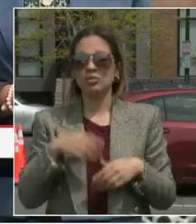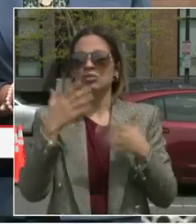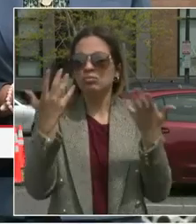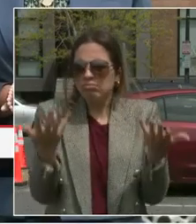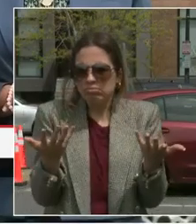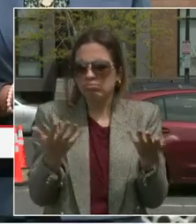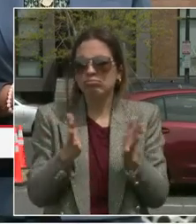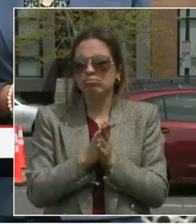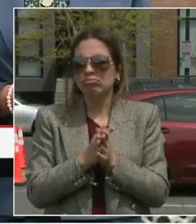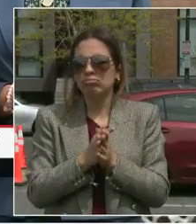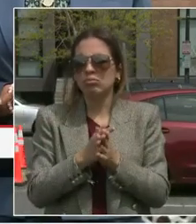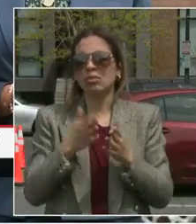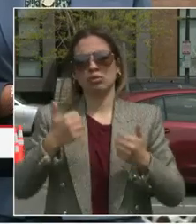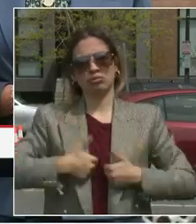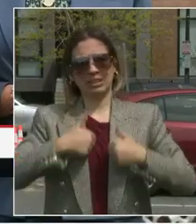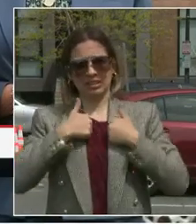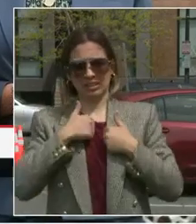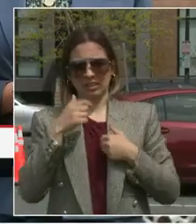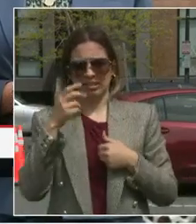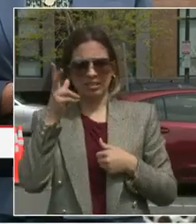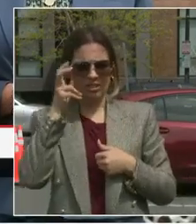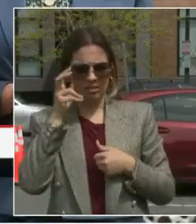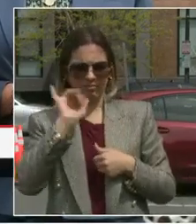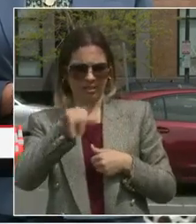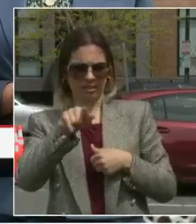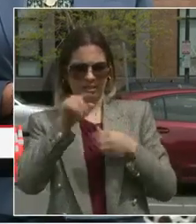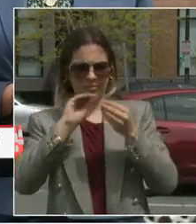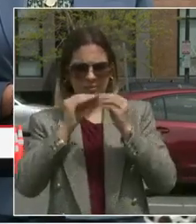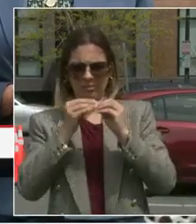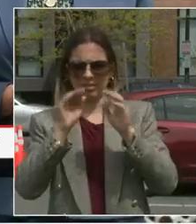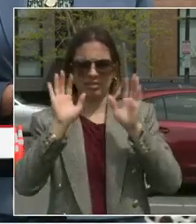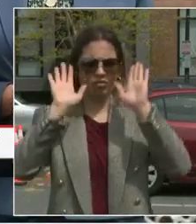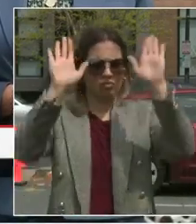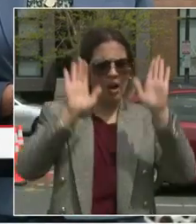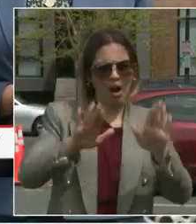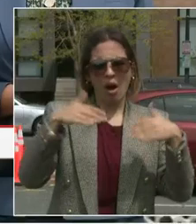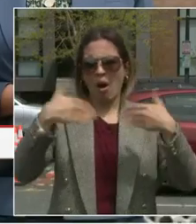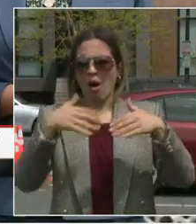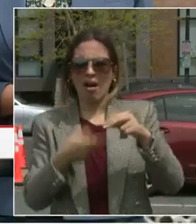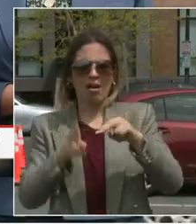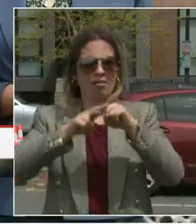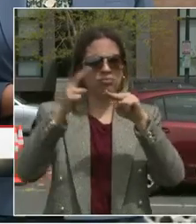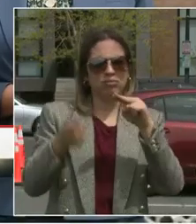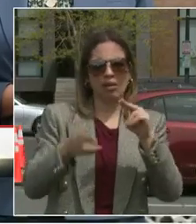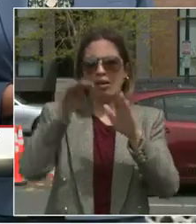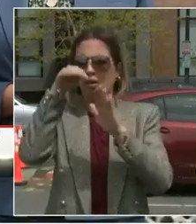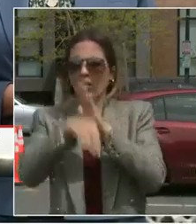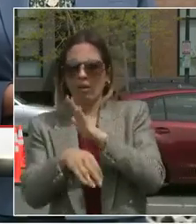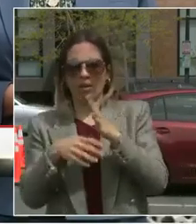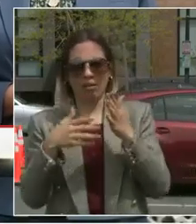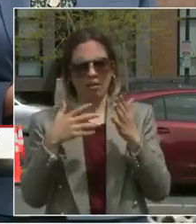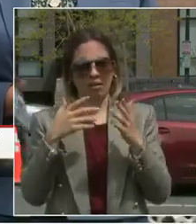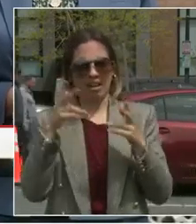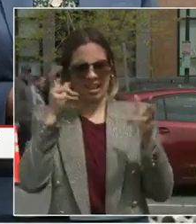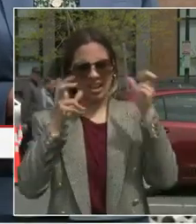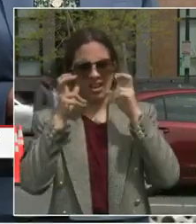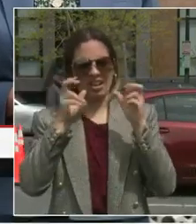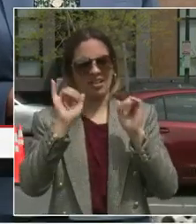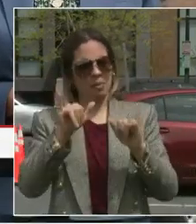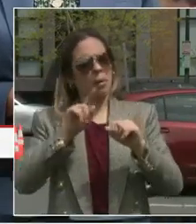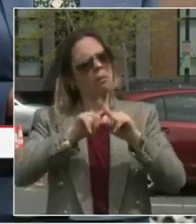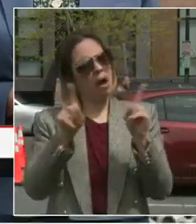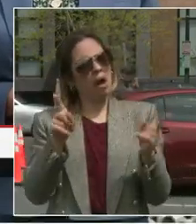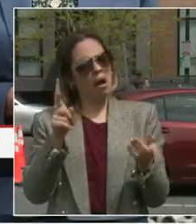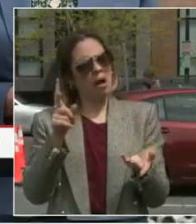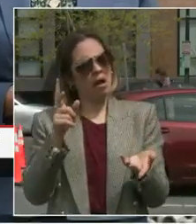these numbers, this, that this great number of, such a successful reduction in chronic homelessness, at the